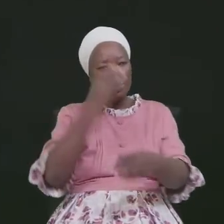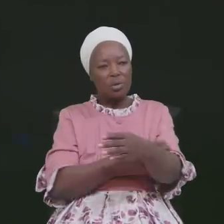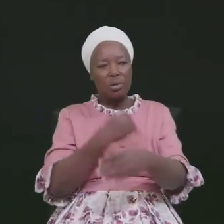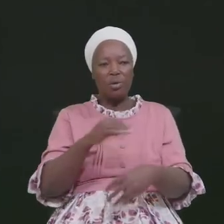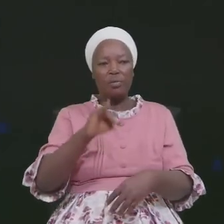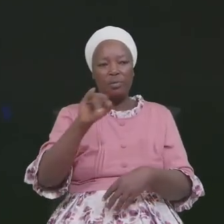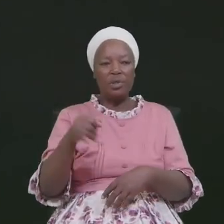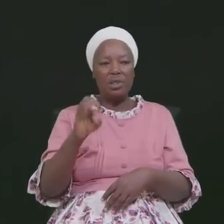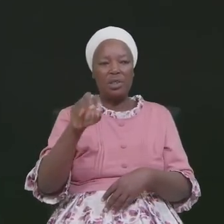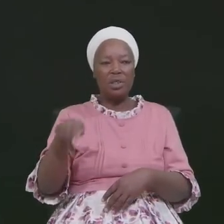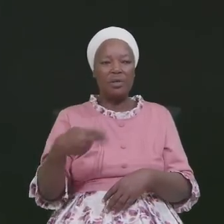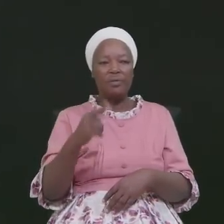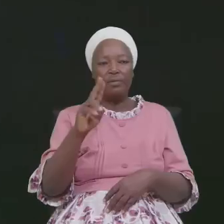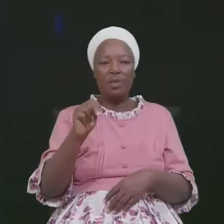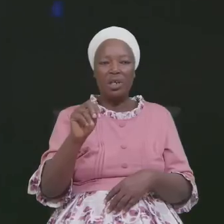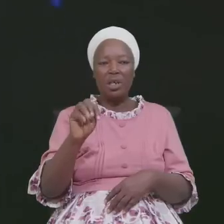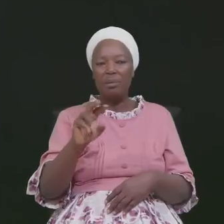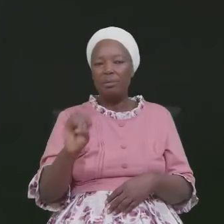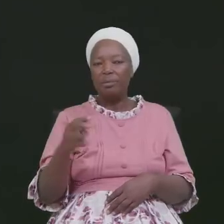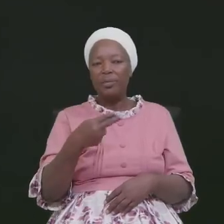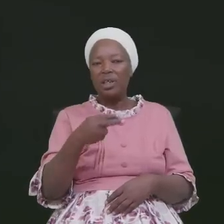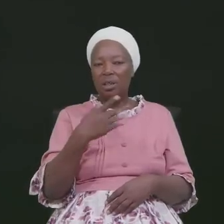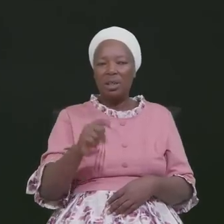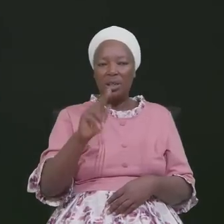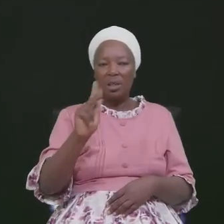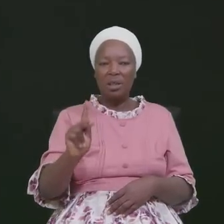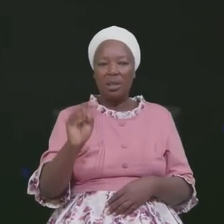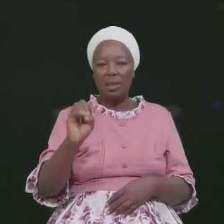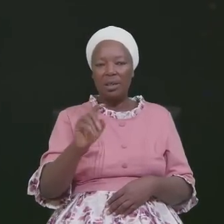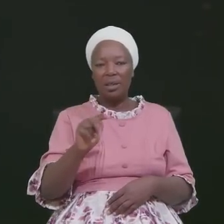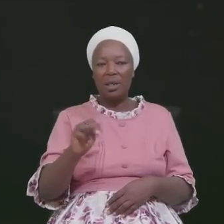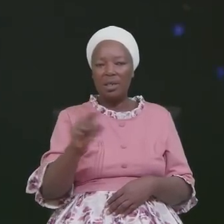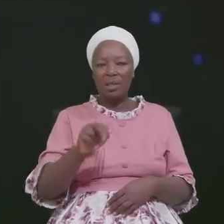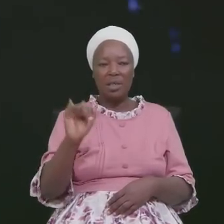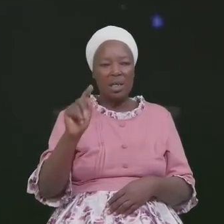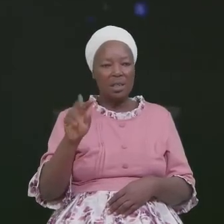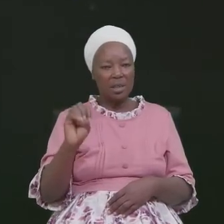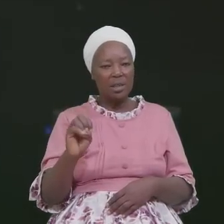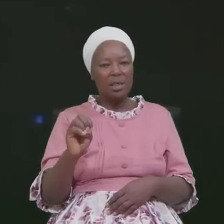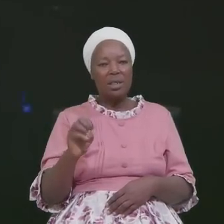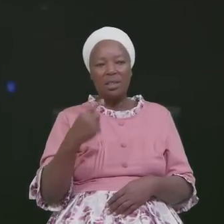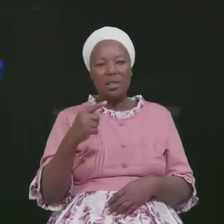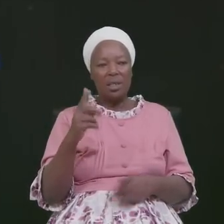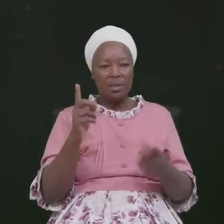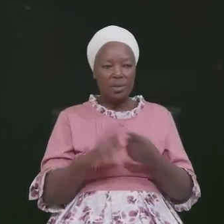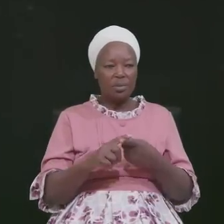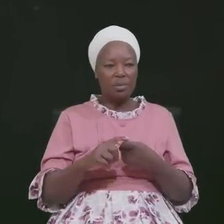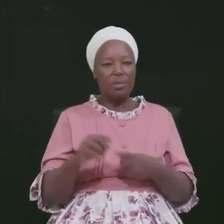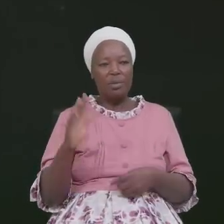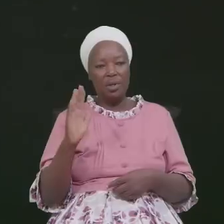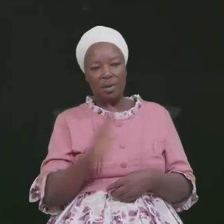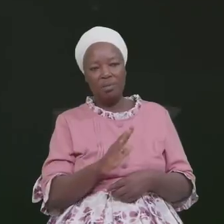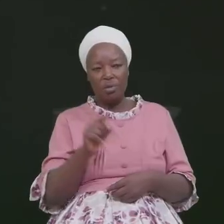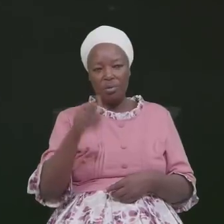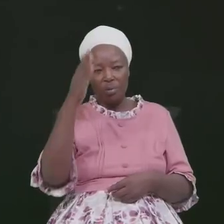Jephunneh, the Canaanite, said unto him, thou knowest the thing